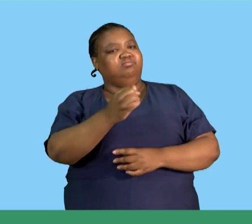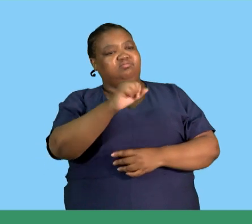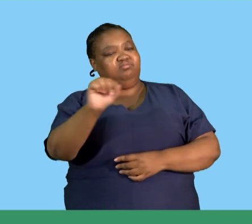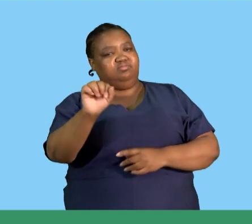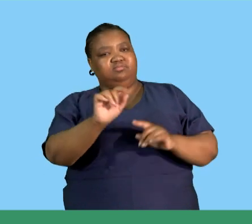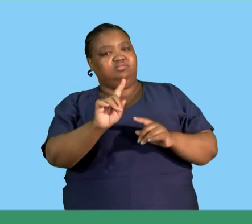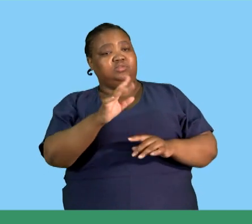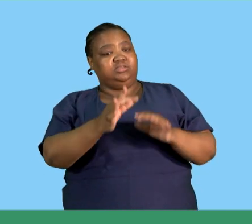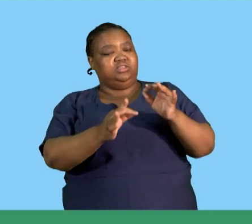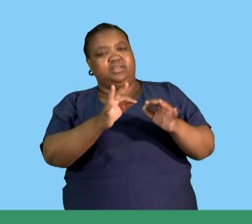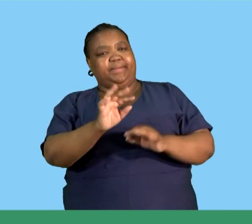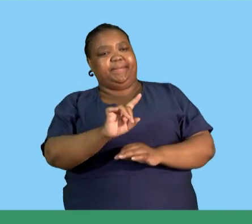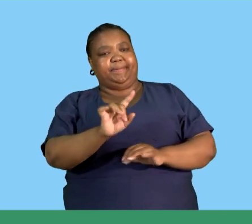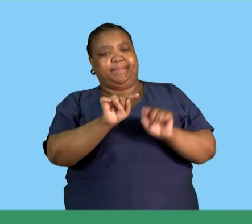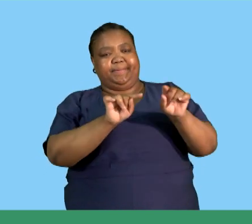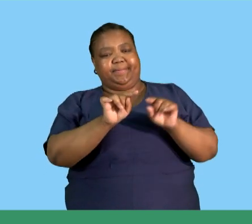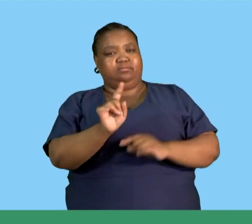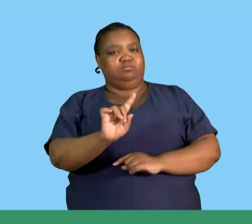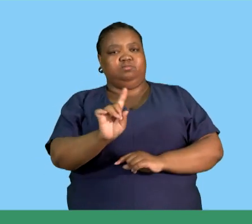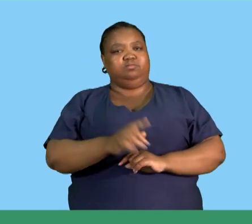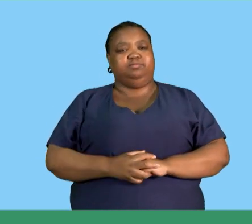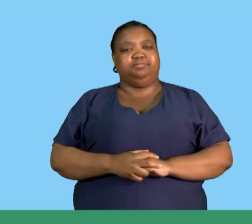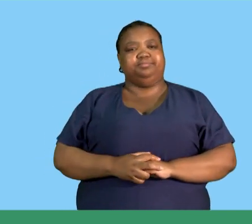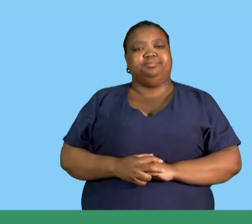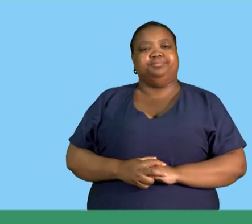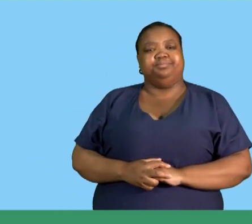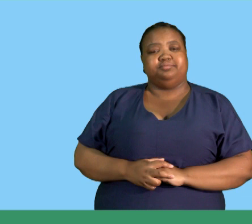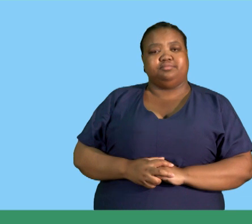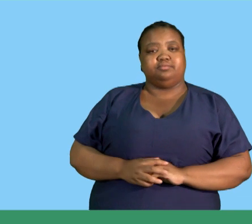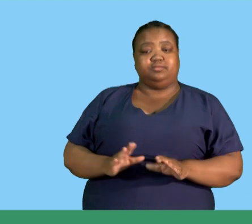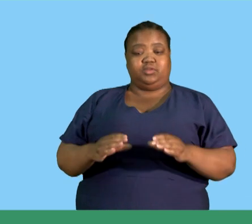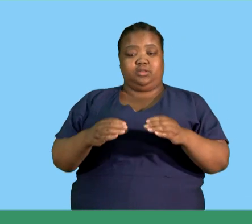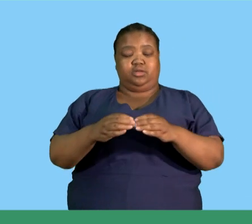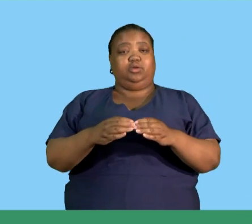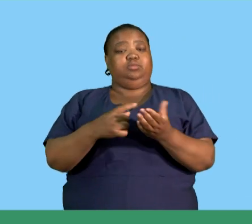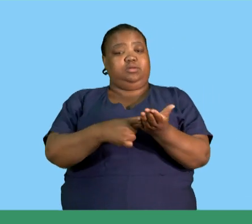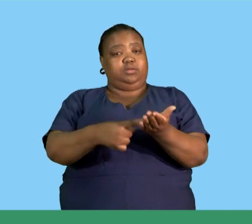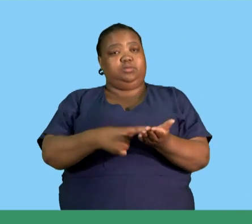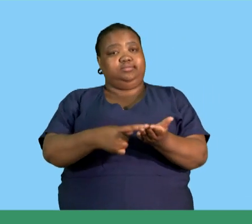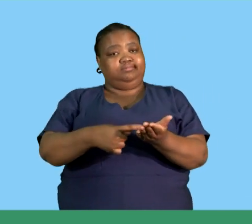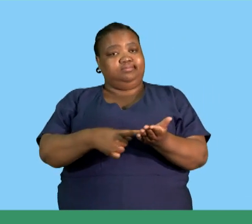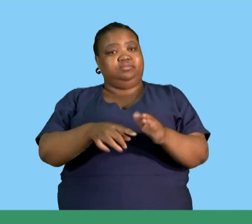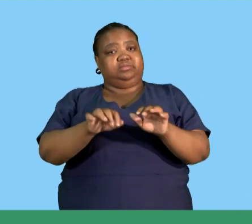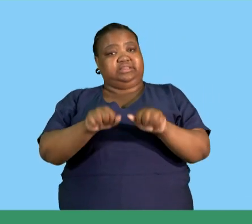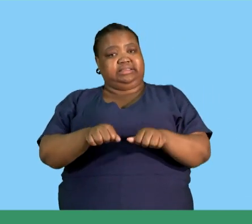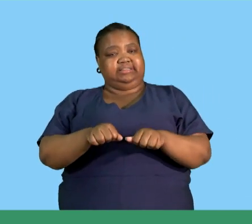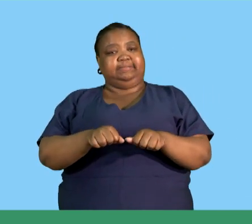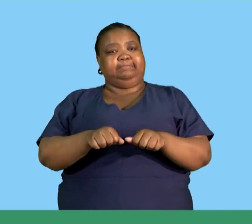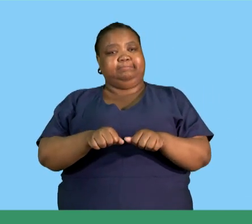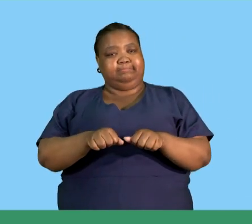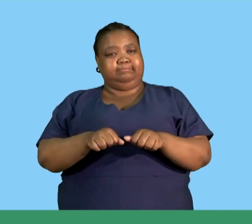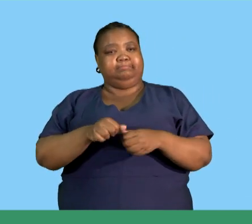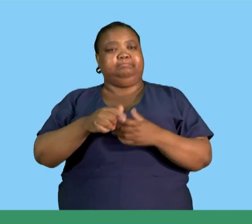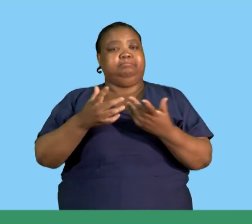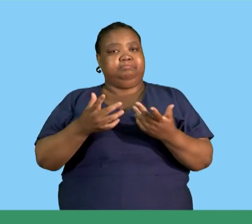should judge. We do not judge. We do not criticize. Right. All members of the group will randomly make the suggestions.